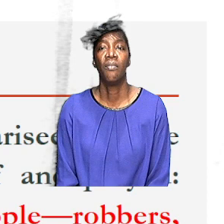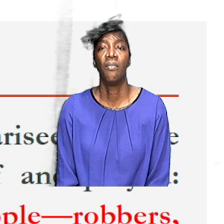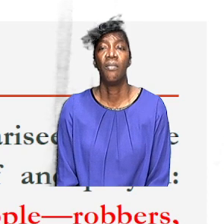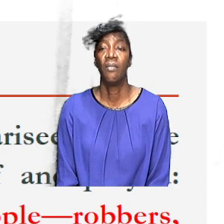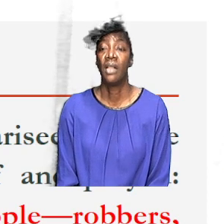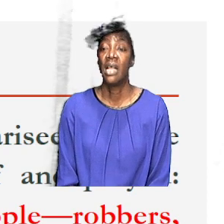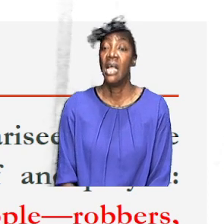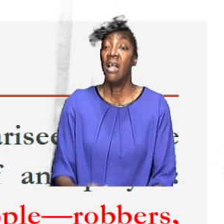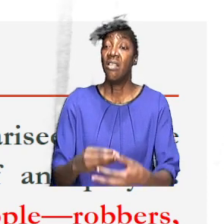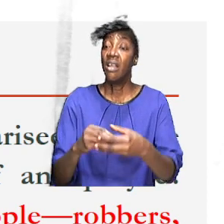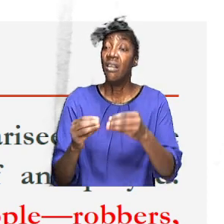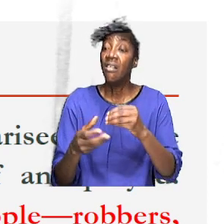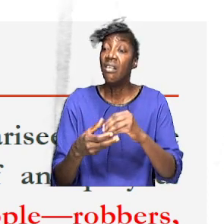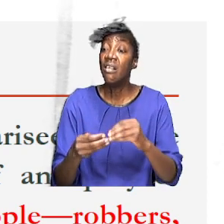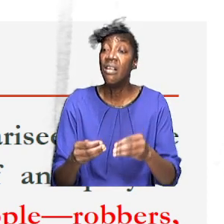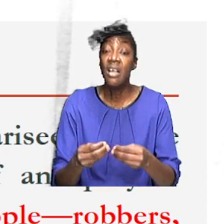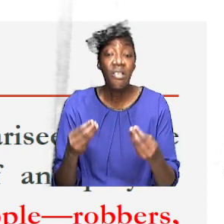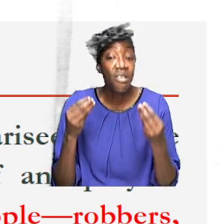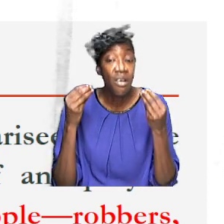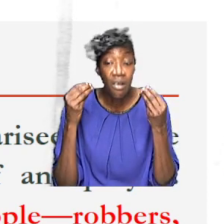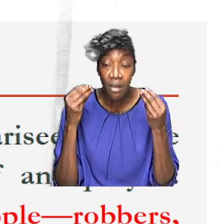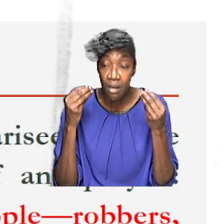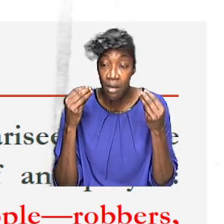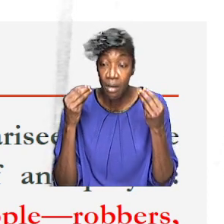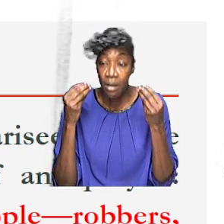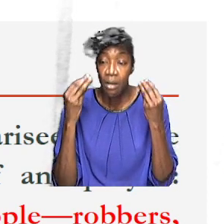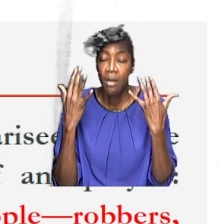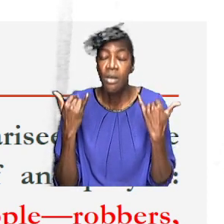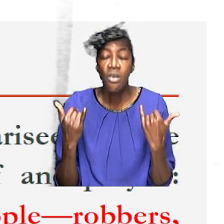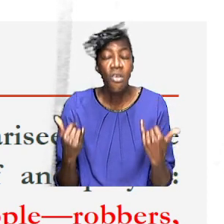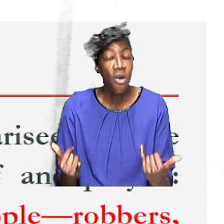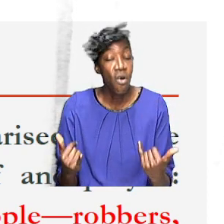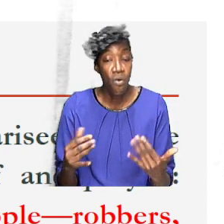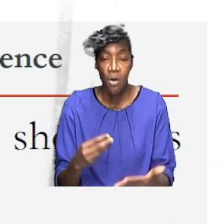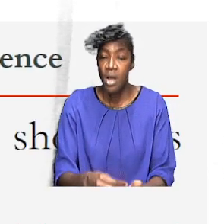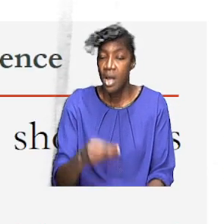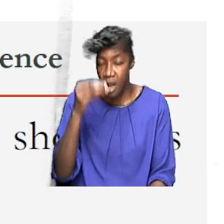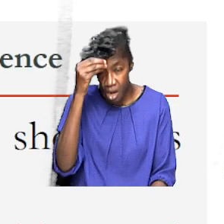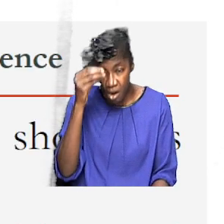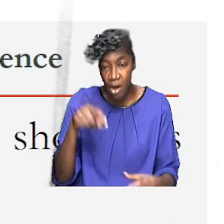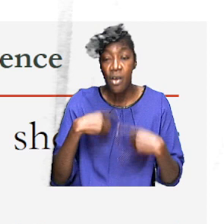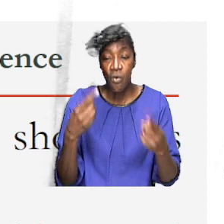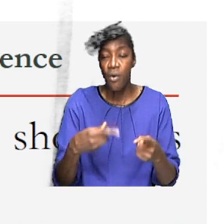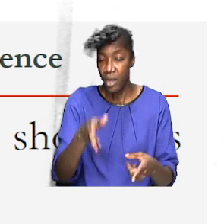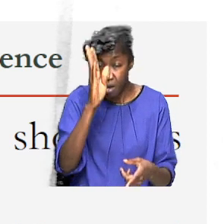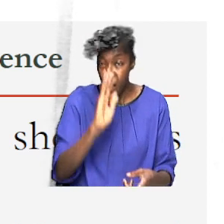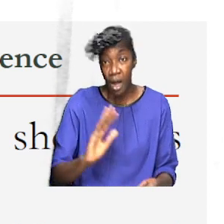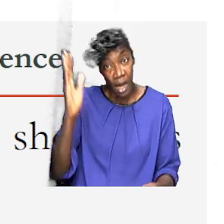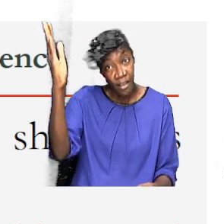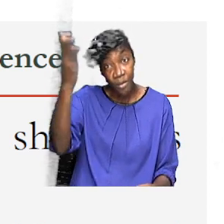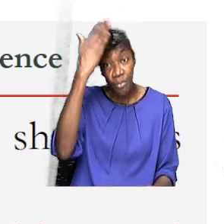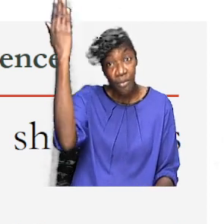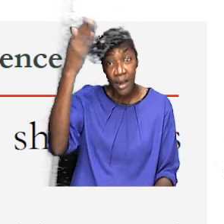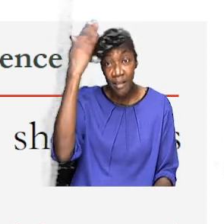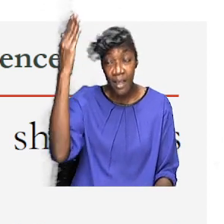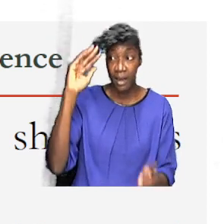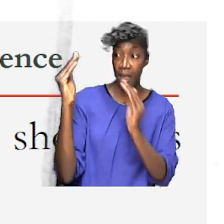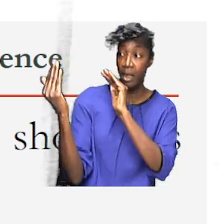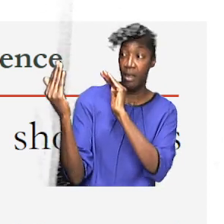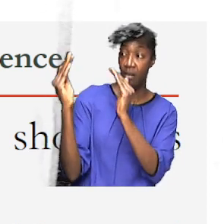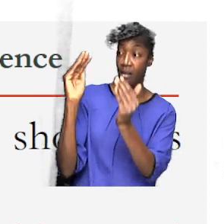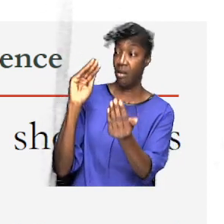The lesson that we need to learn as we close in getting into the presence of God is the